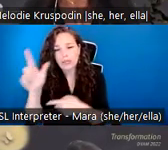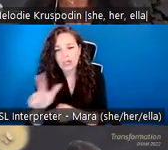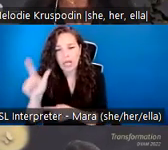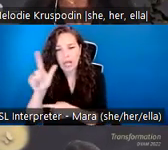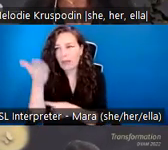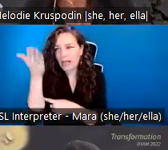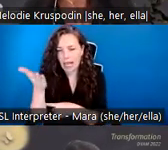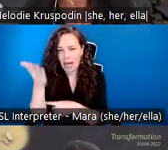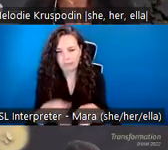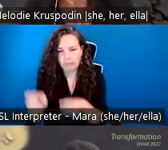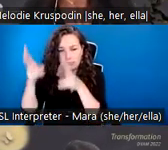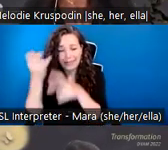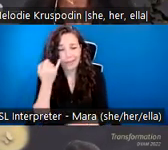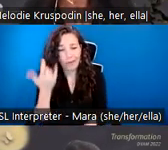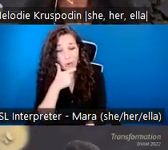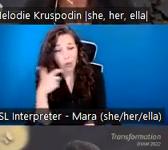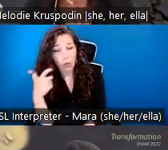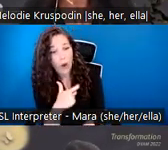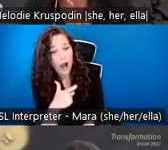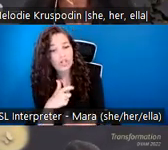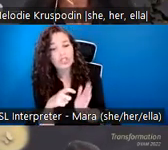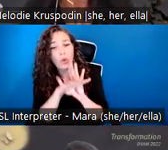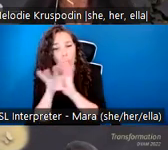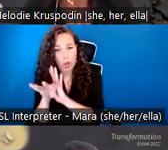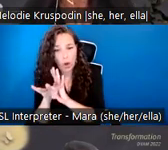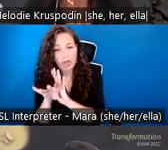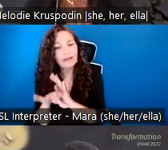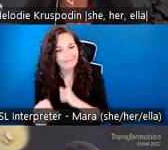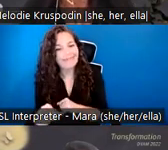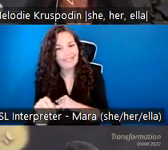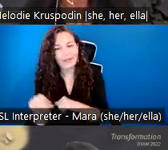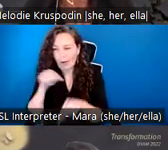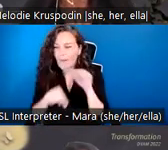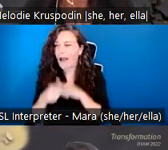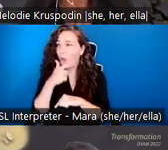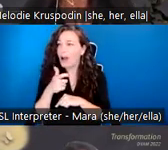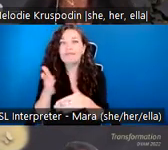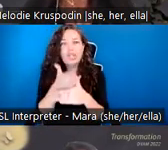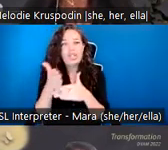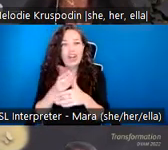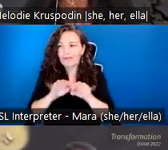recording if you'd like to return. You can also share the recording with other folks.